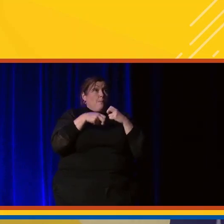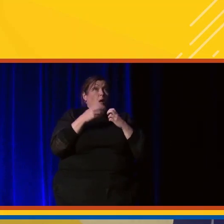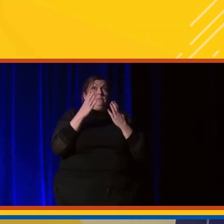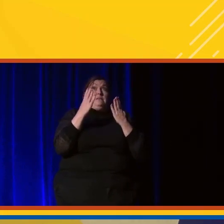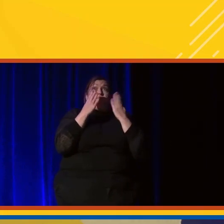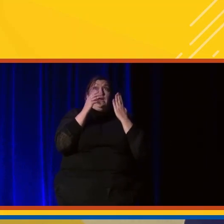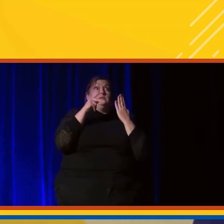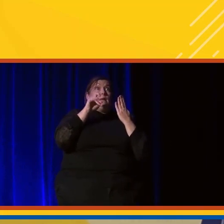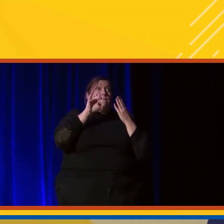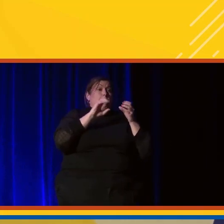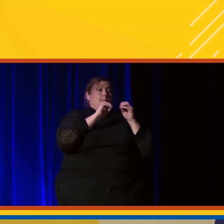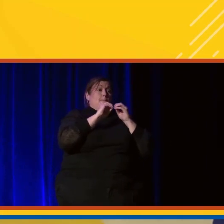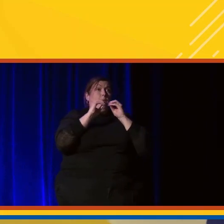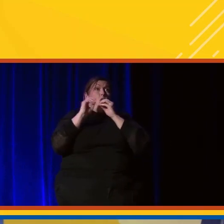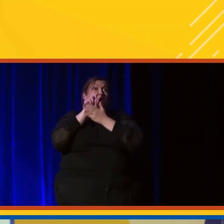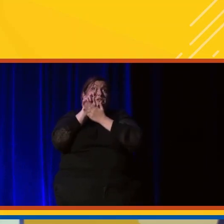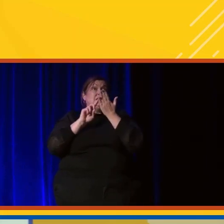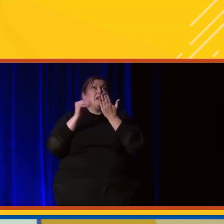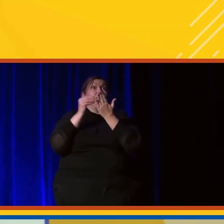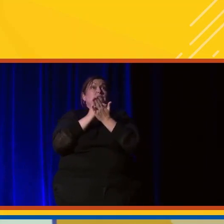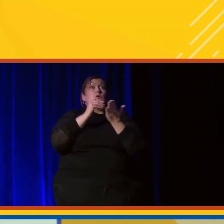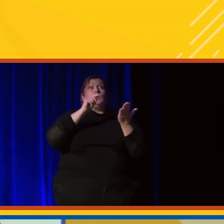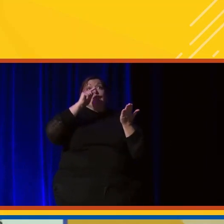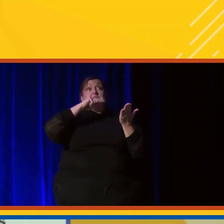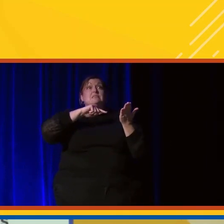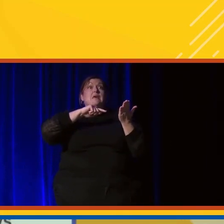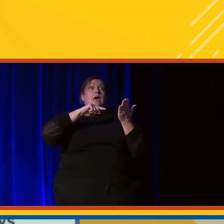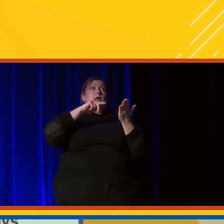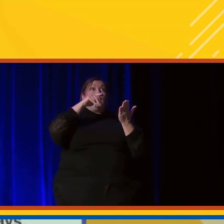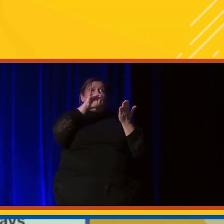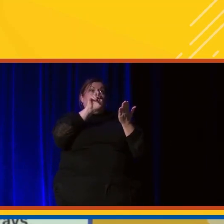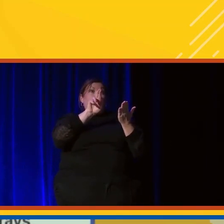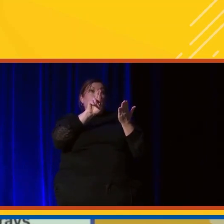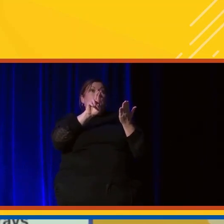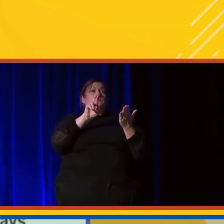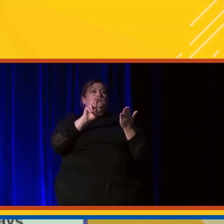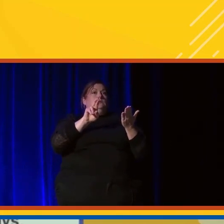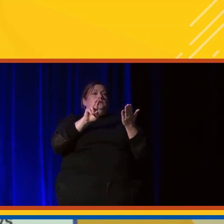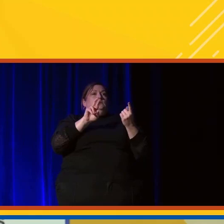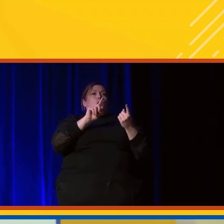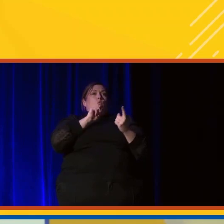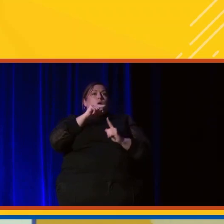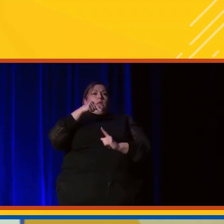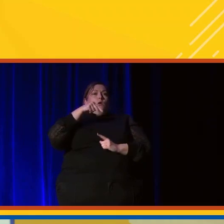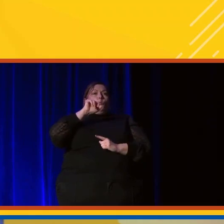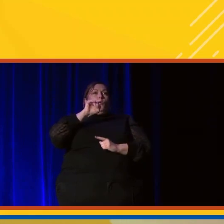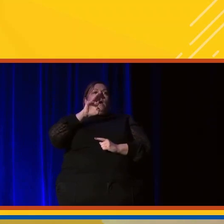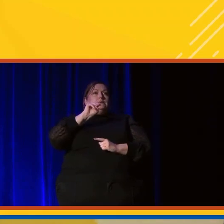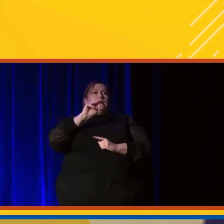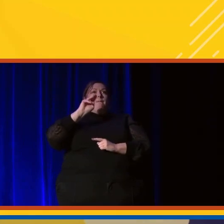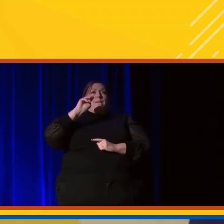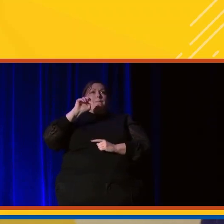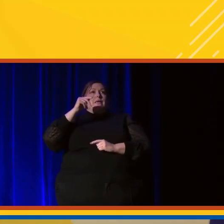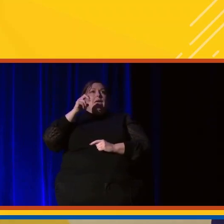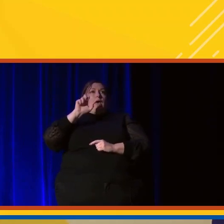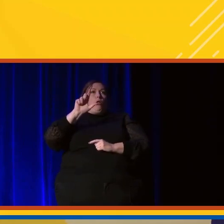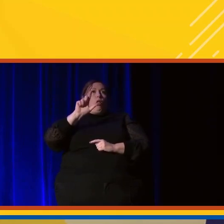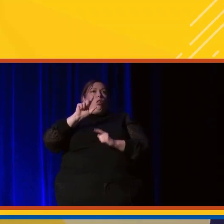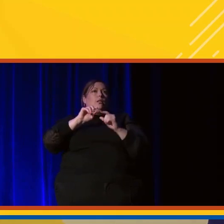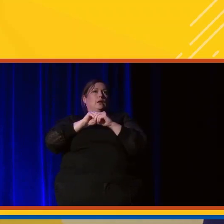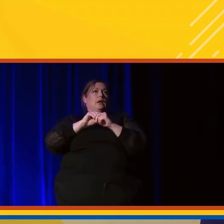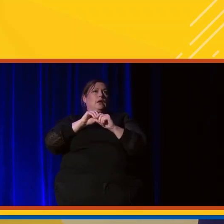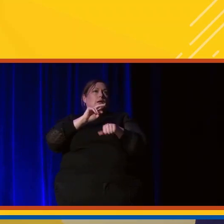facing polymer design, the design of new synthetic better polymers, I would argue are fundamentally quantum mechanical in nature. So this